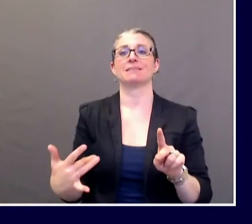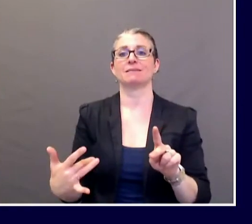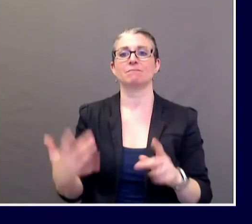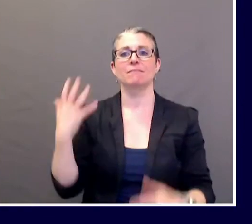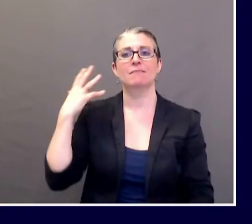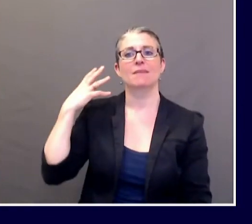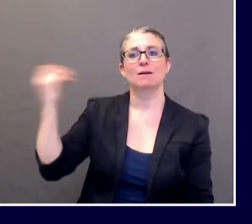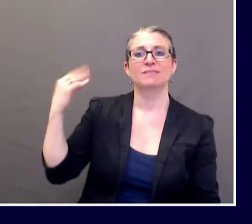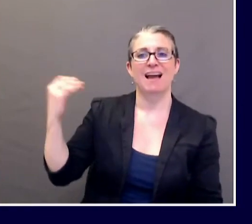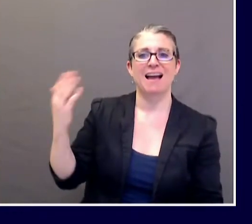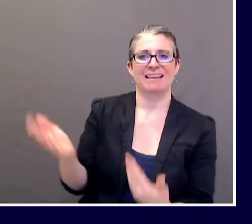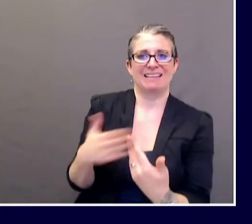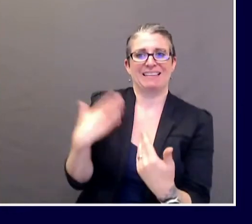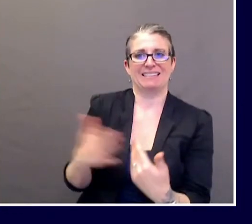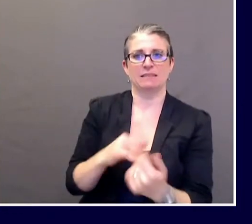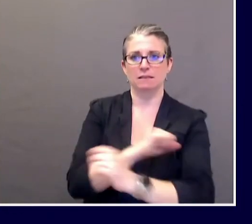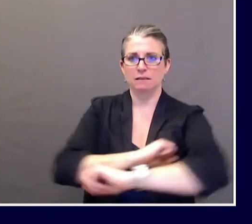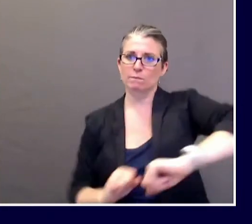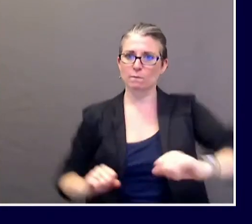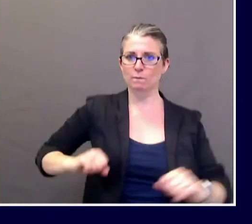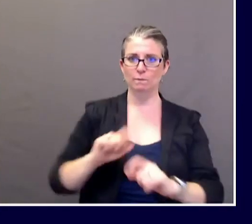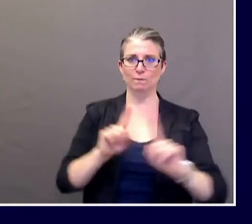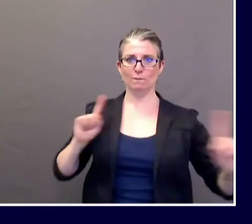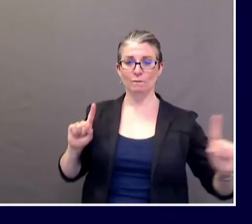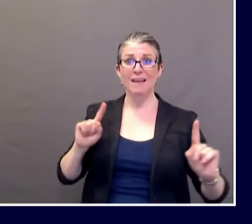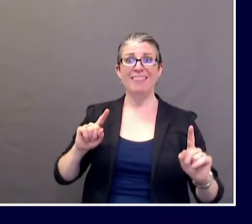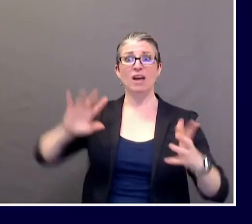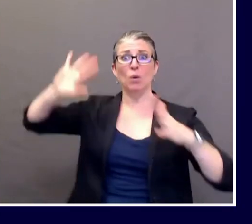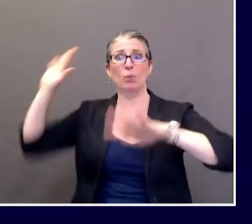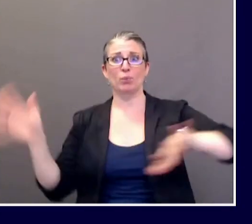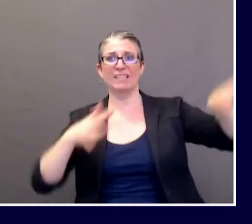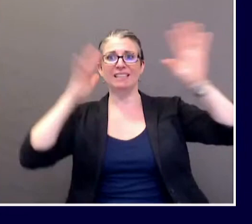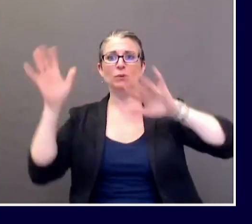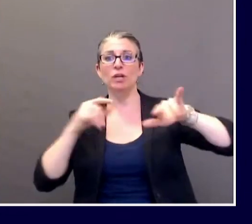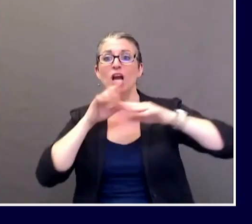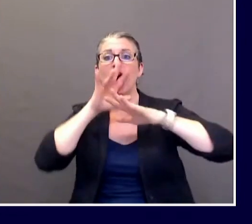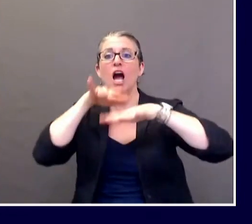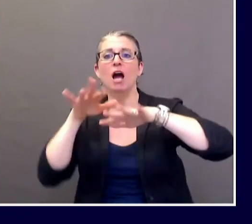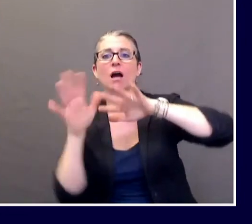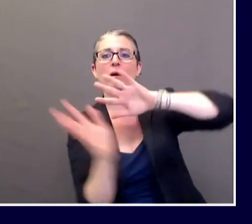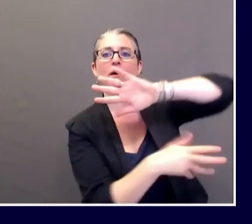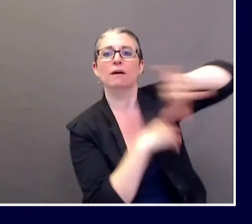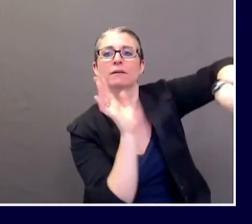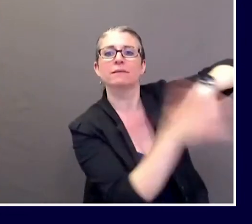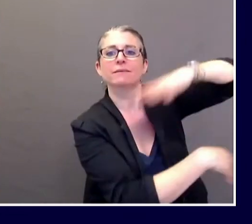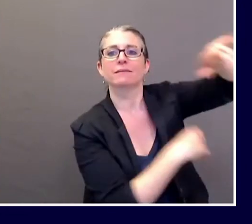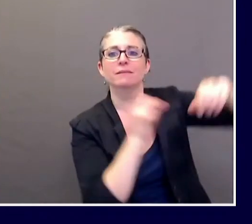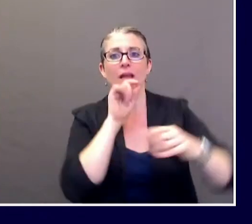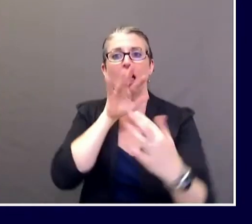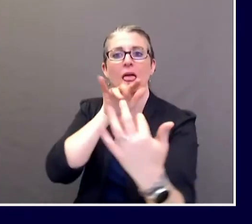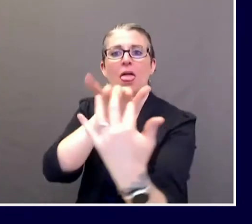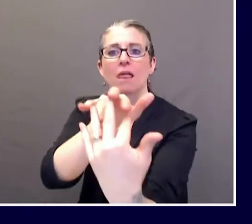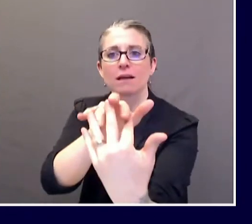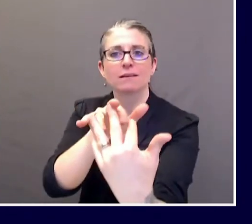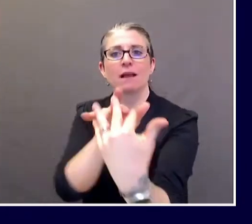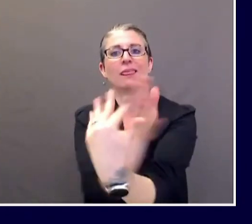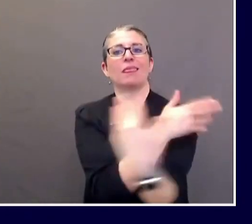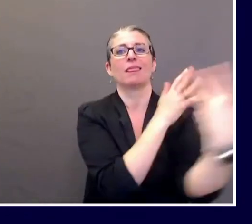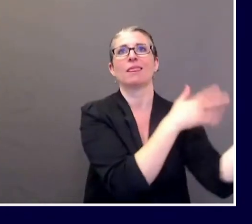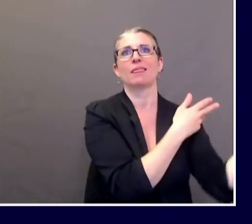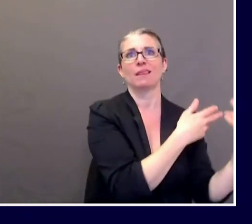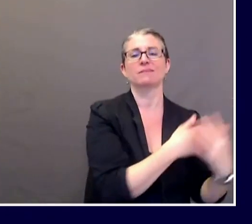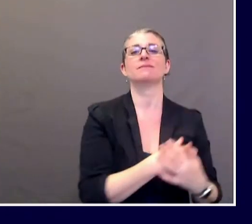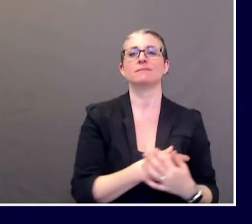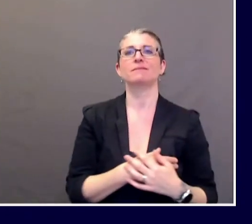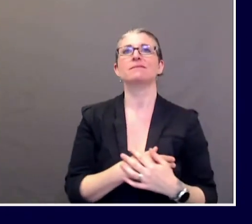there's wind and ventilation that just disperse the virus such that there's not enough virus in any